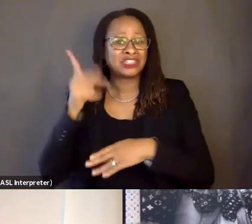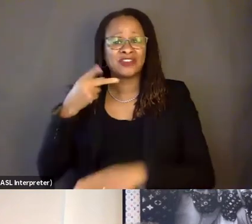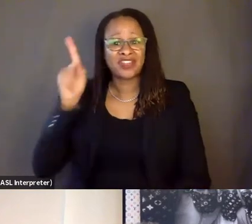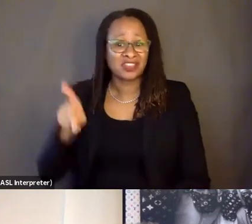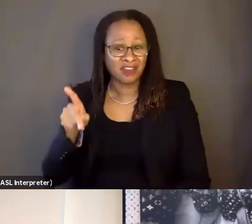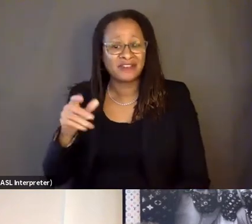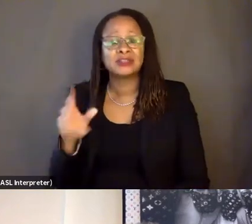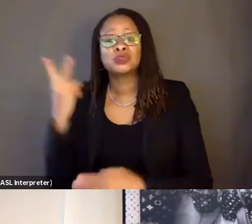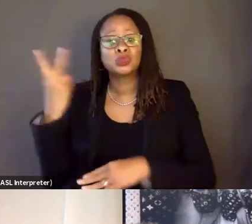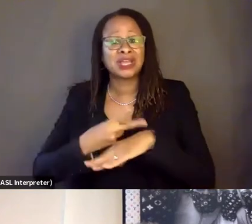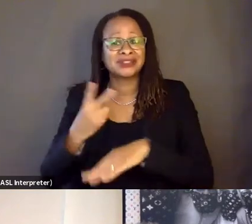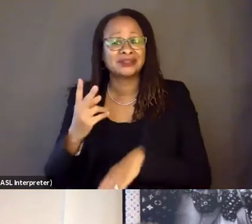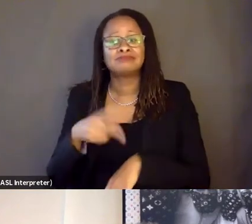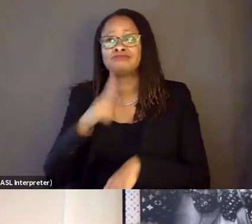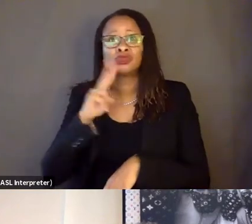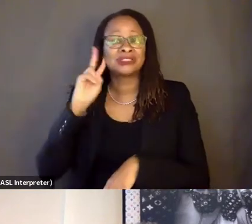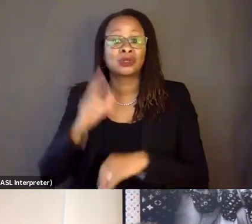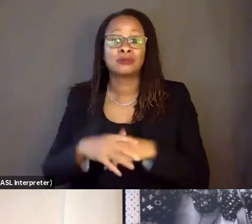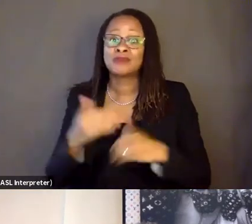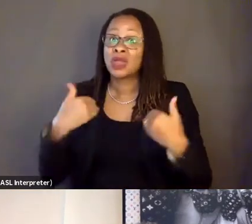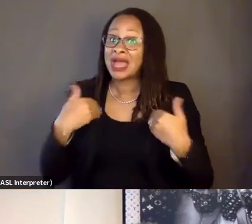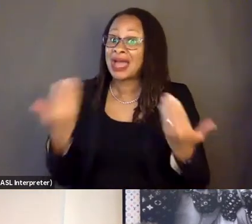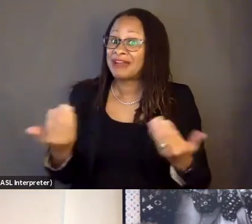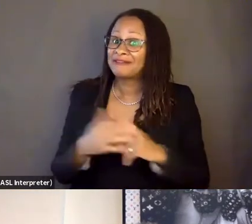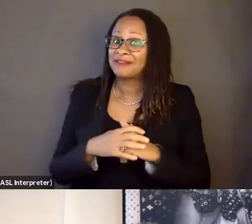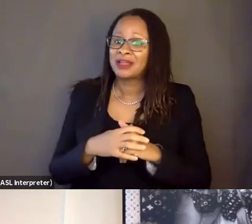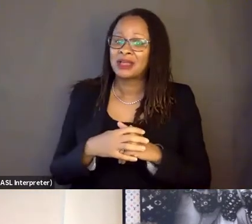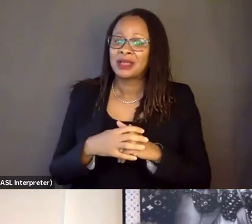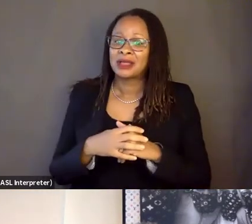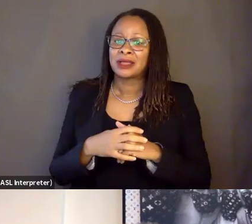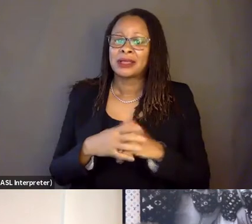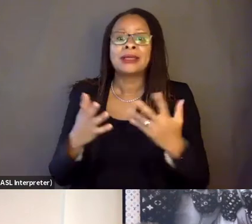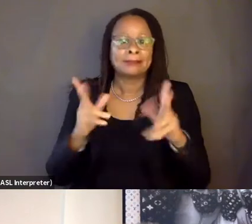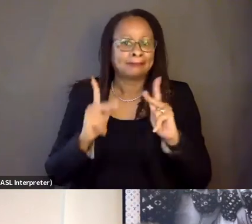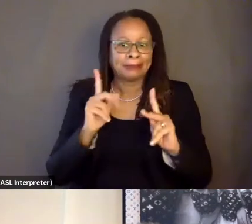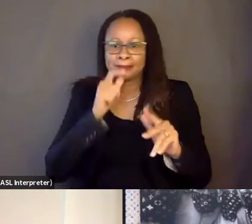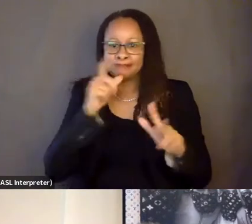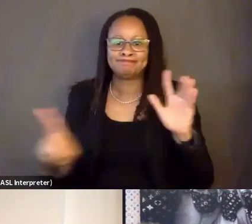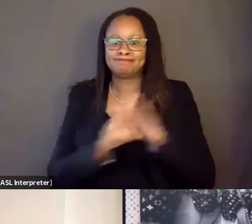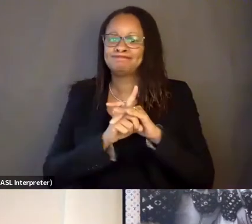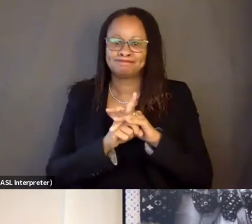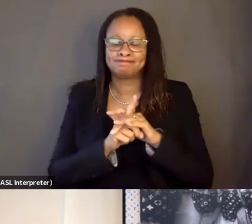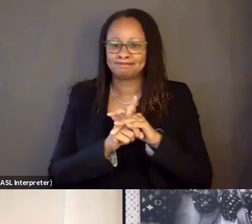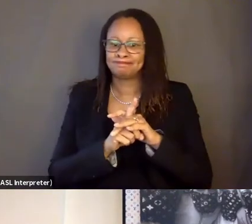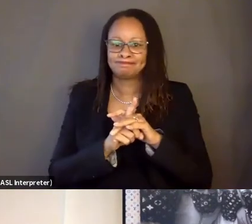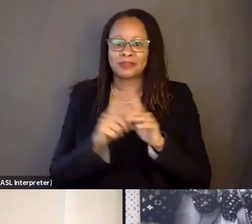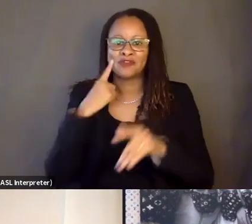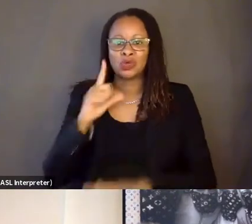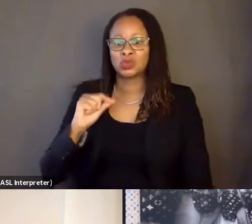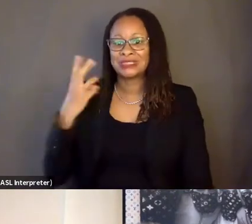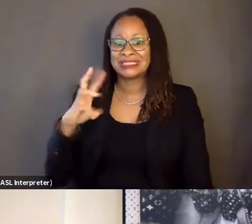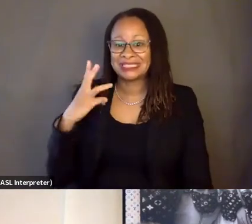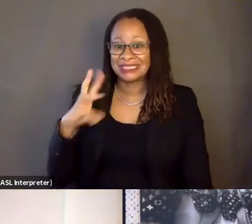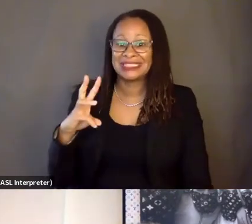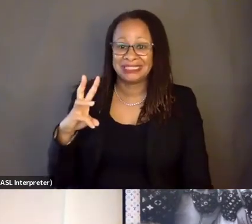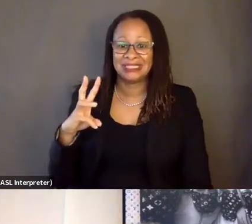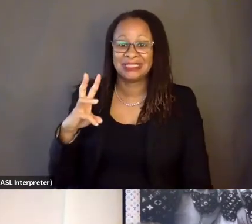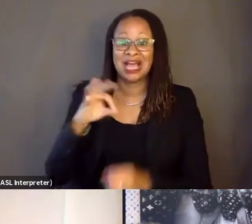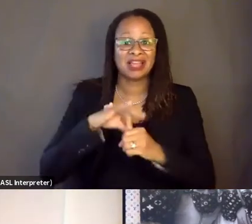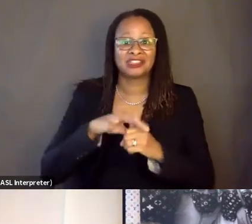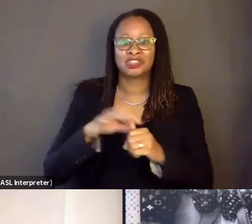ago, was like, there was this sense that people didn't turn out. Well, people did not turn out in the numbers they turned out for President Obama's